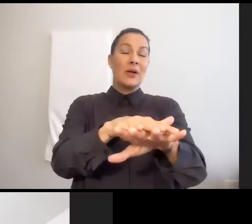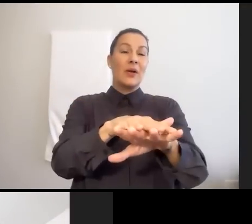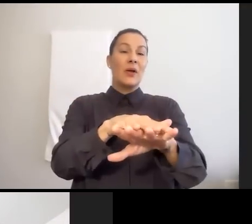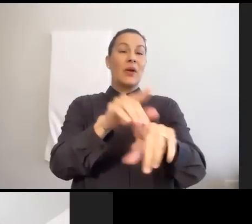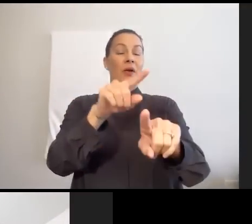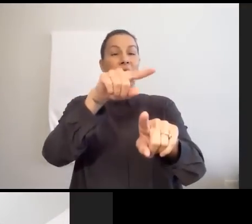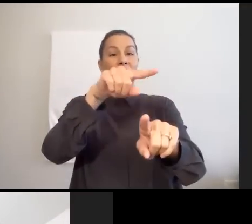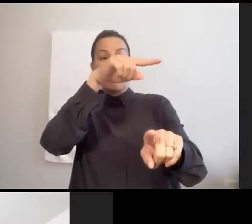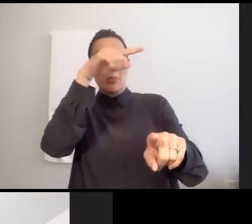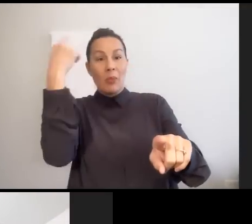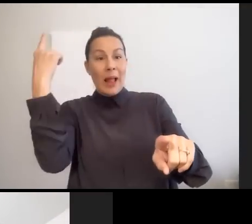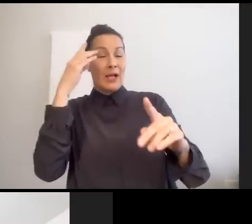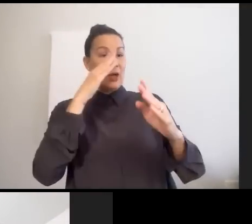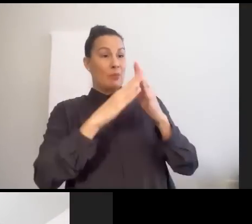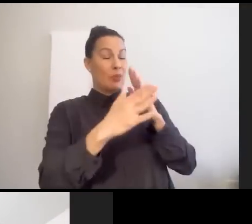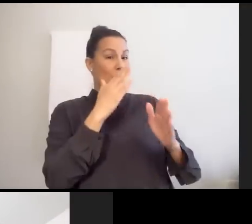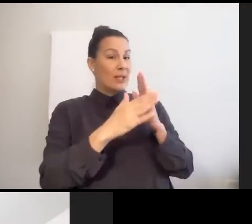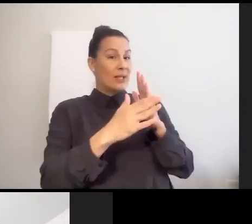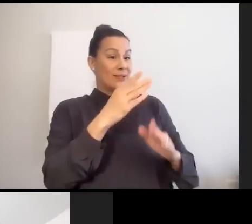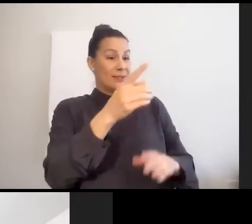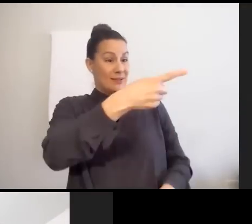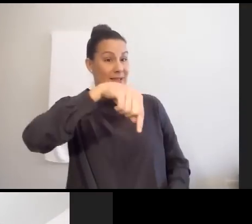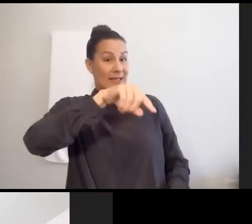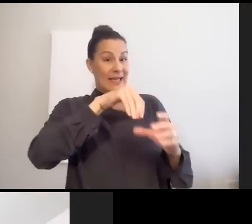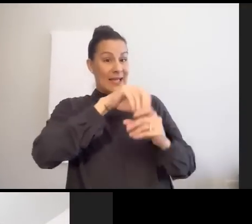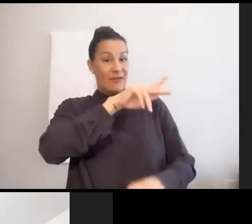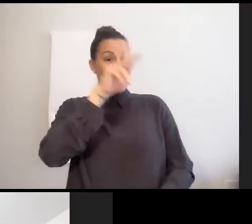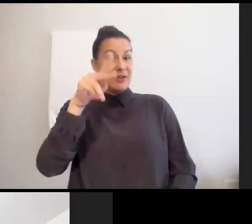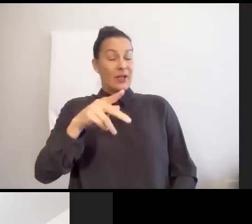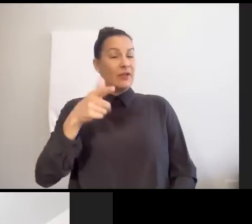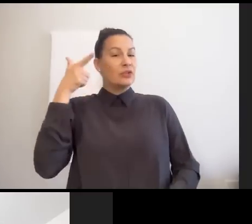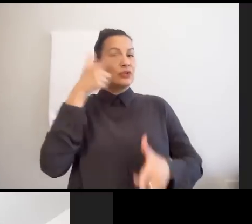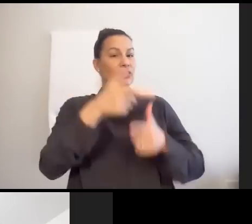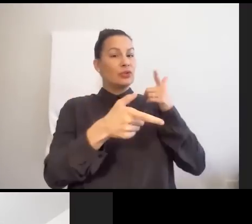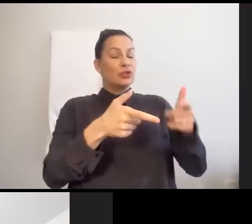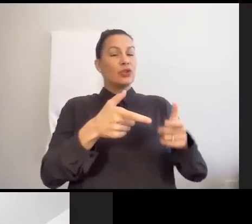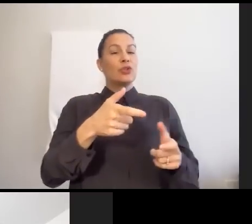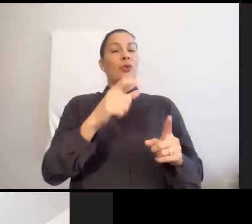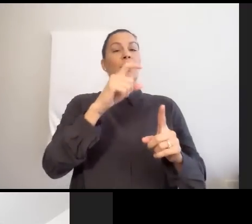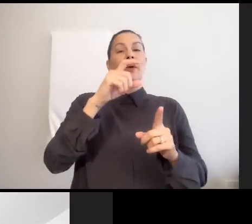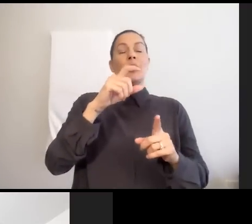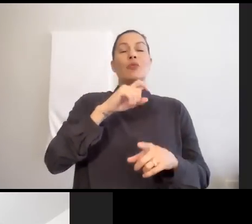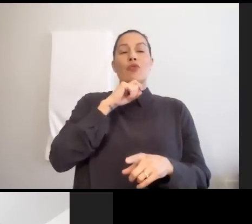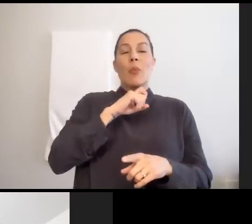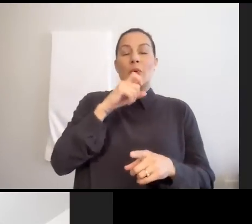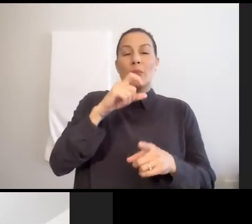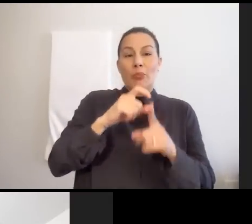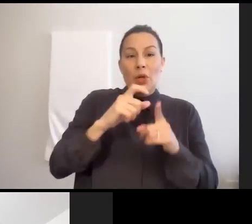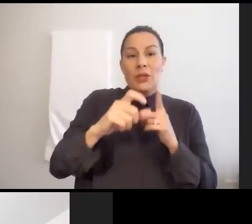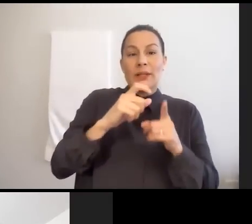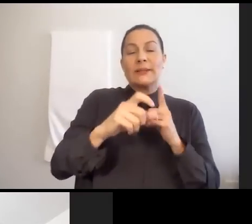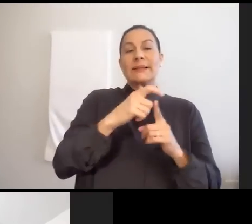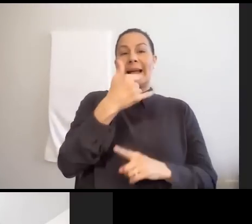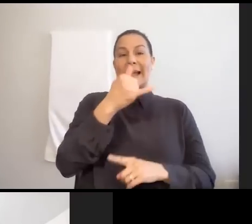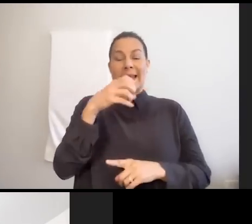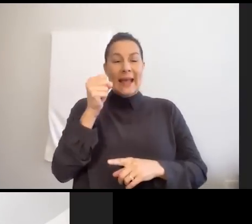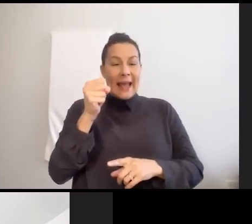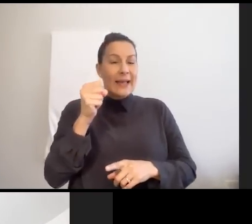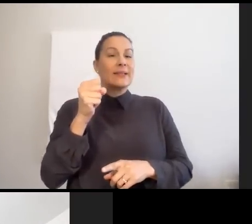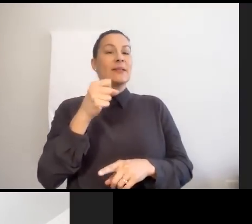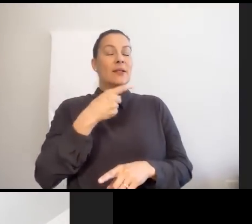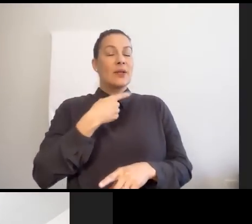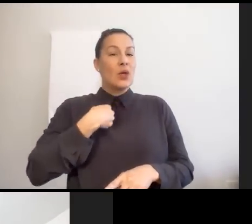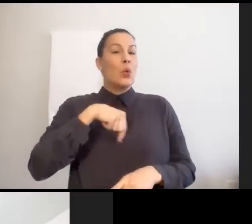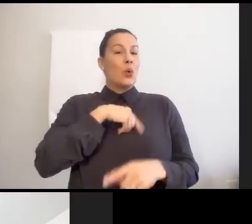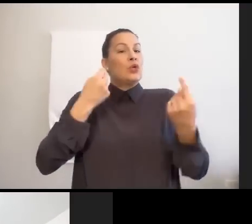rubber bullets and tear gas. And we had come together to raise money for mutual aid specifically to help our Black sex